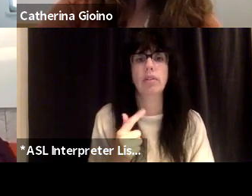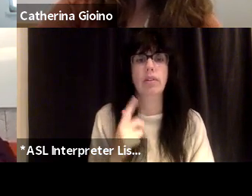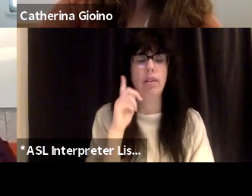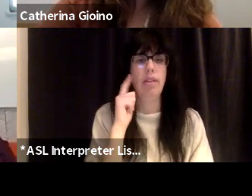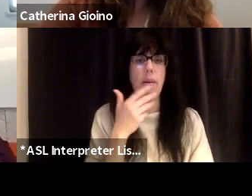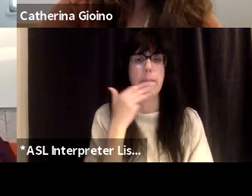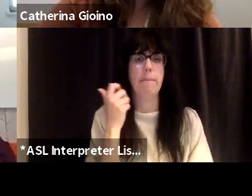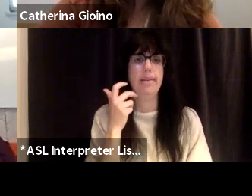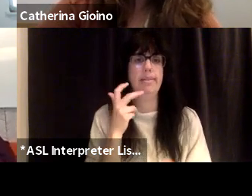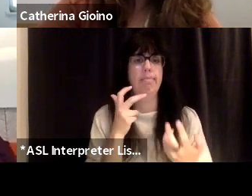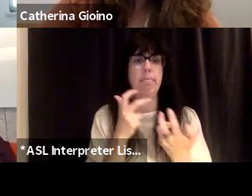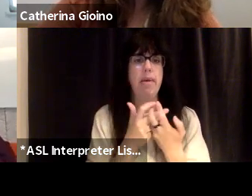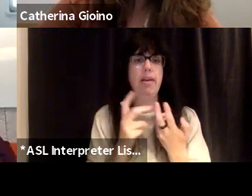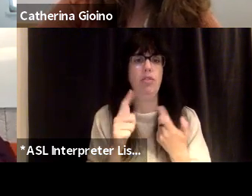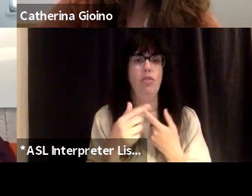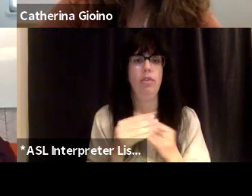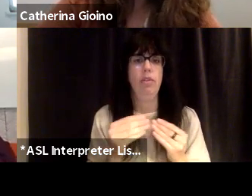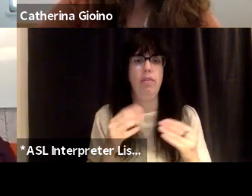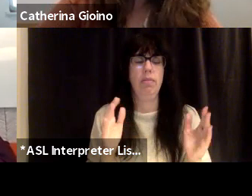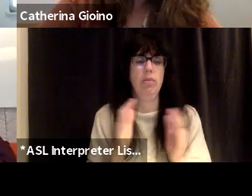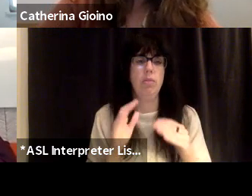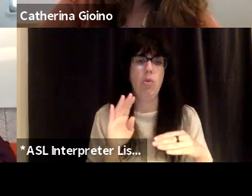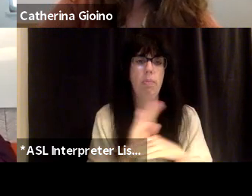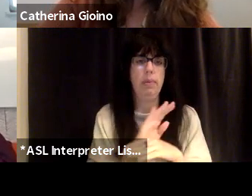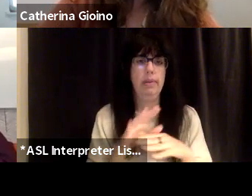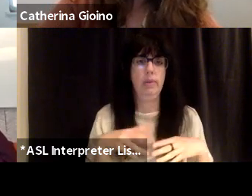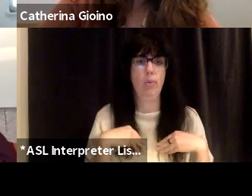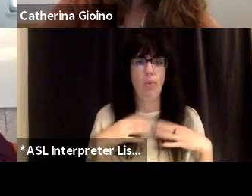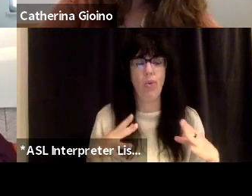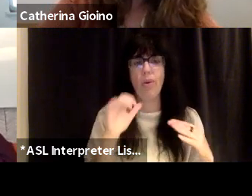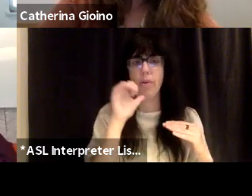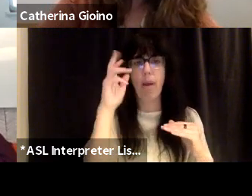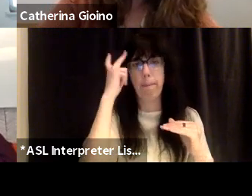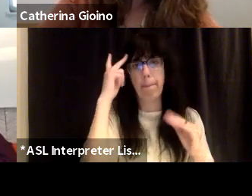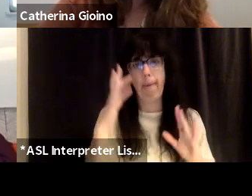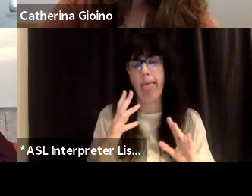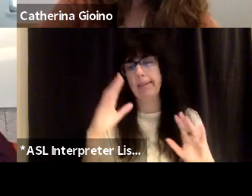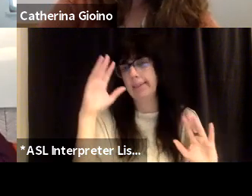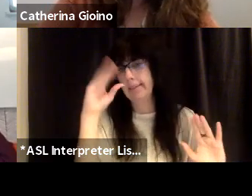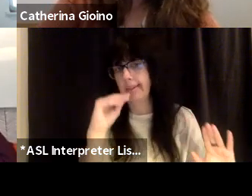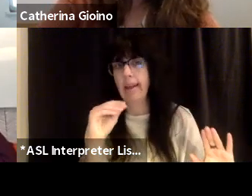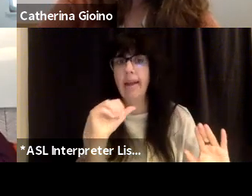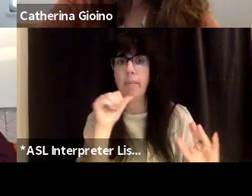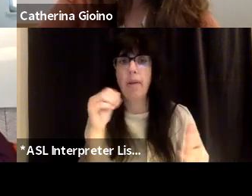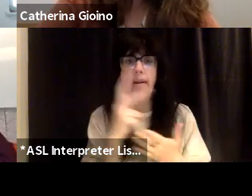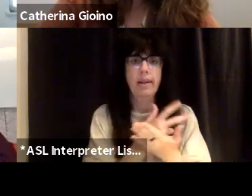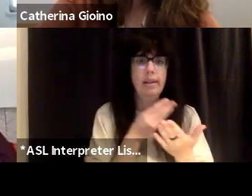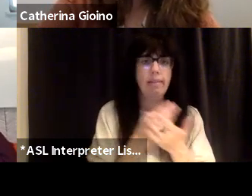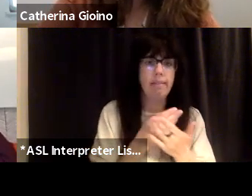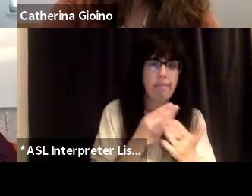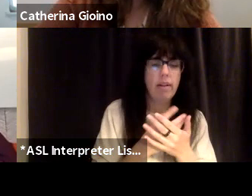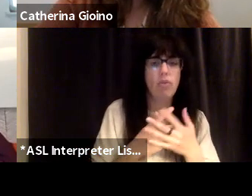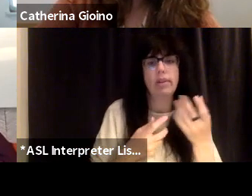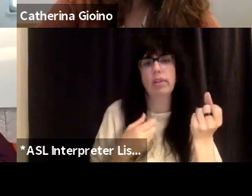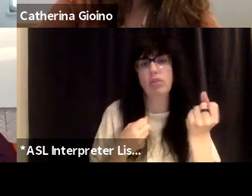for this office. I'm a small business owner. I'm not like a politics guy. I'm not into like fundraising and endorsements and all that